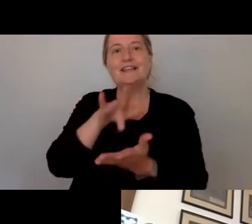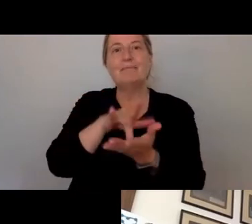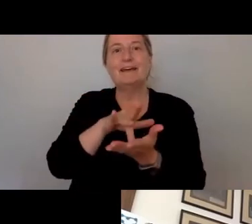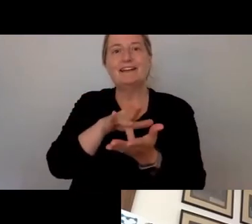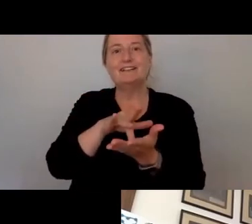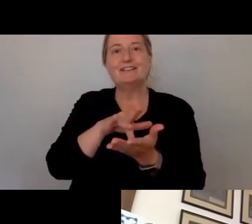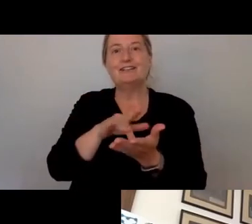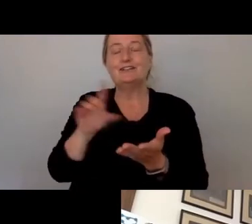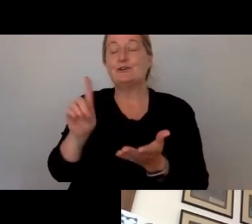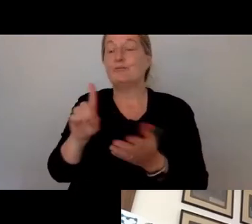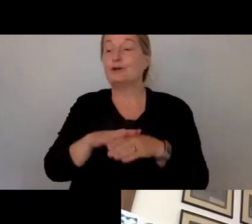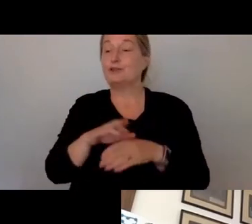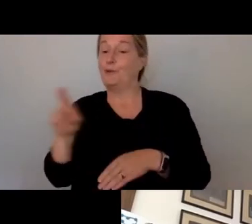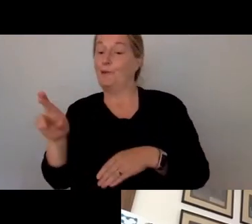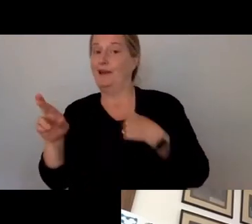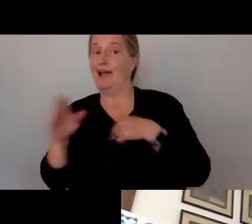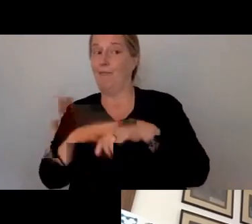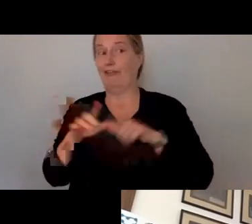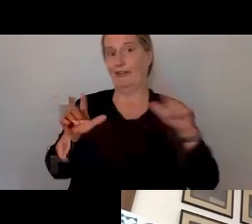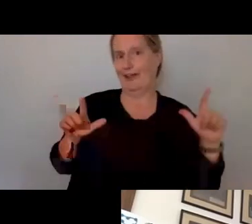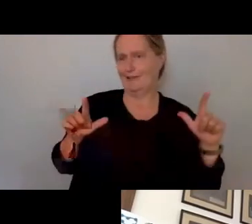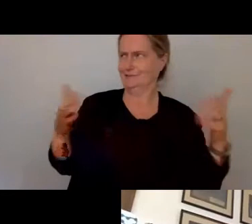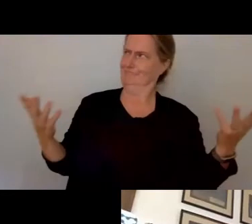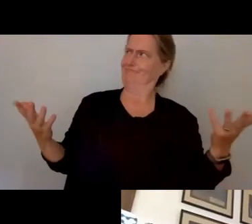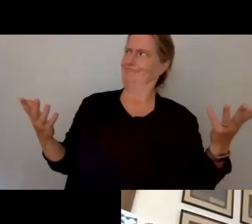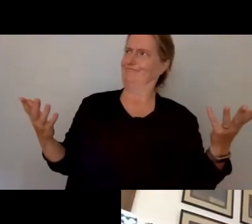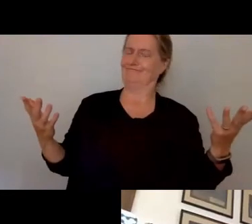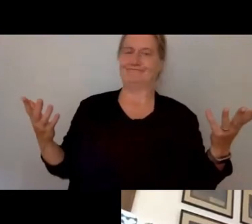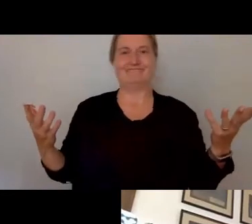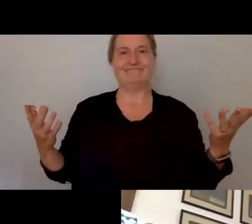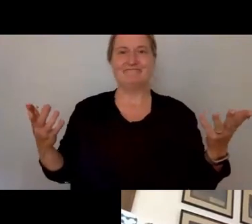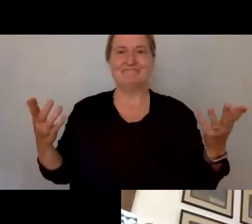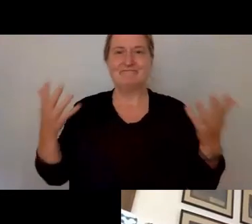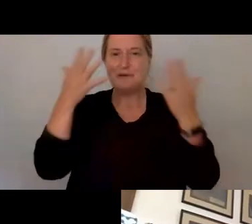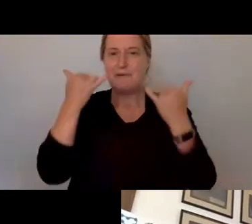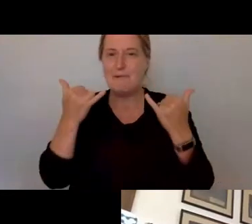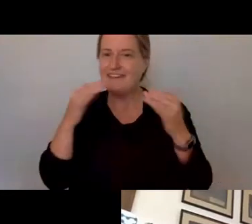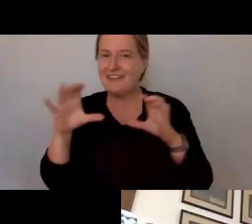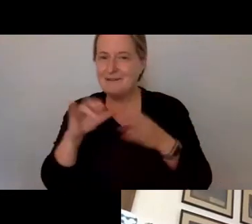on the left. Go figure that one, right? And so, yeah, do that,